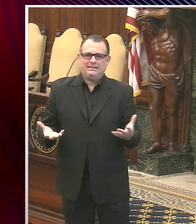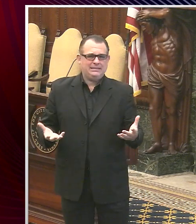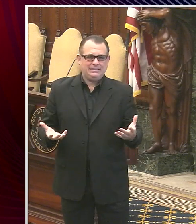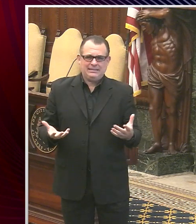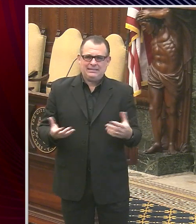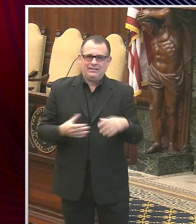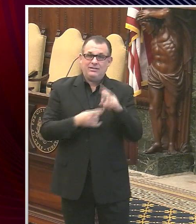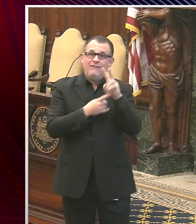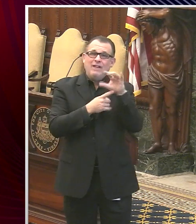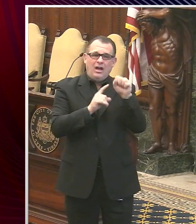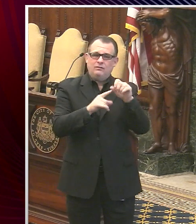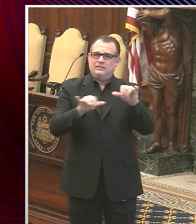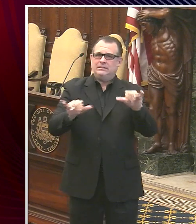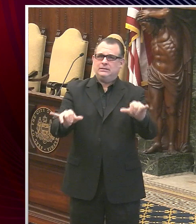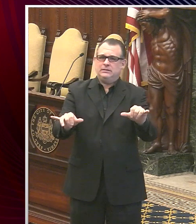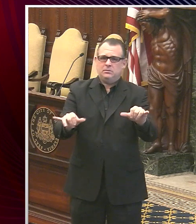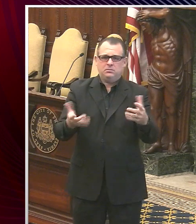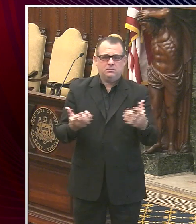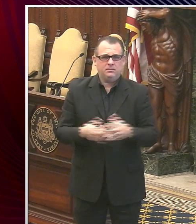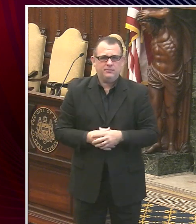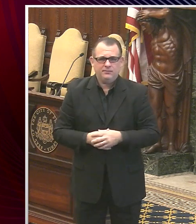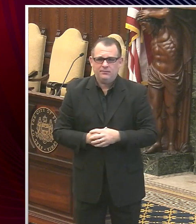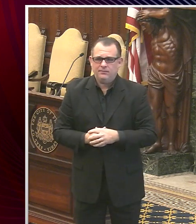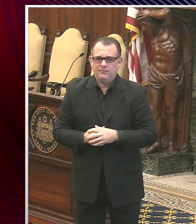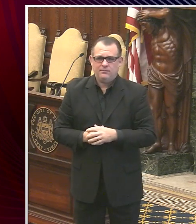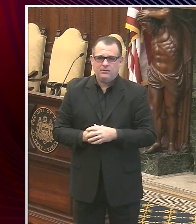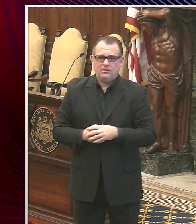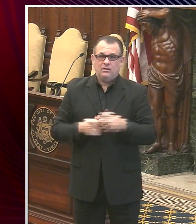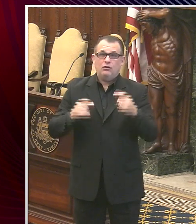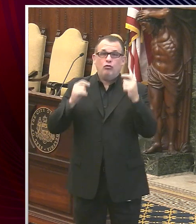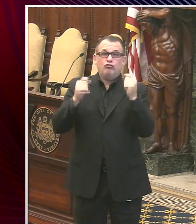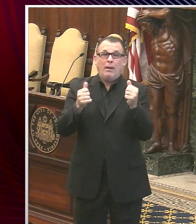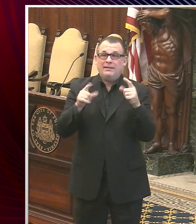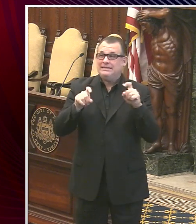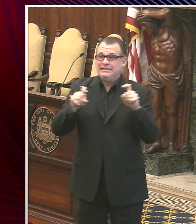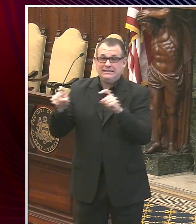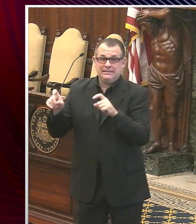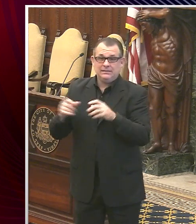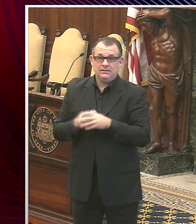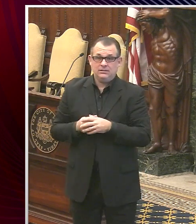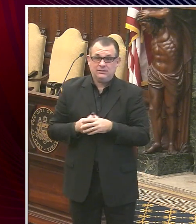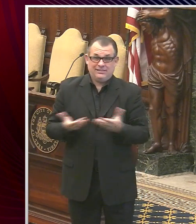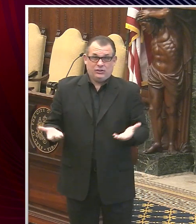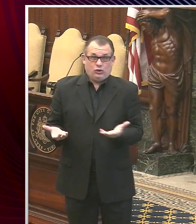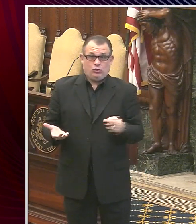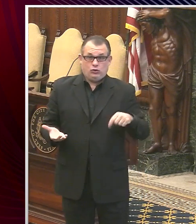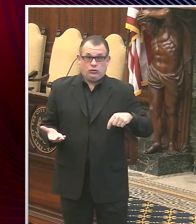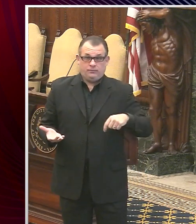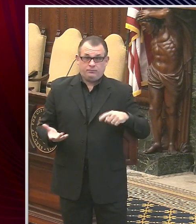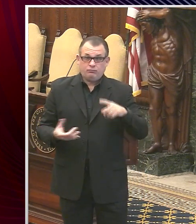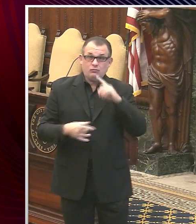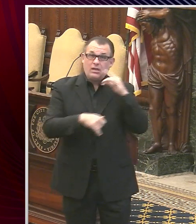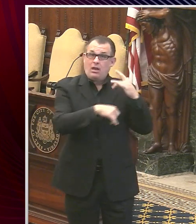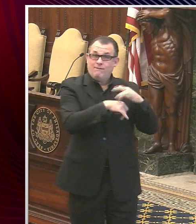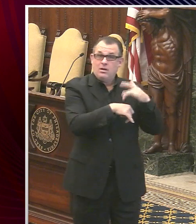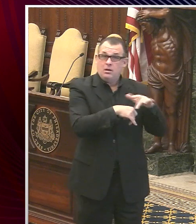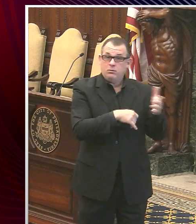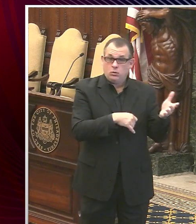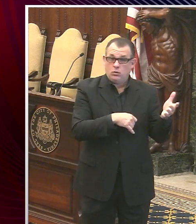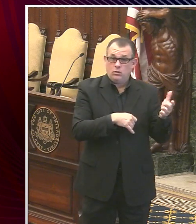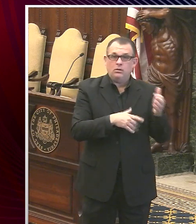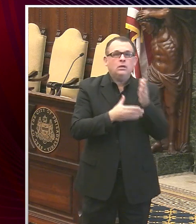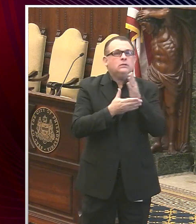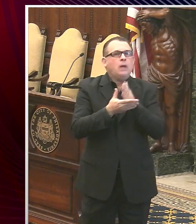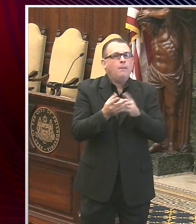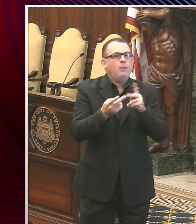before. Okay, and sorry, rapid testing, is it in Philly? The rapid testing is available in some places. It's